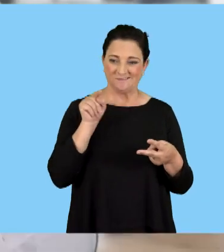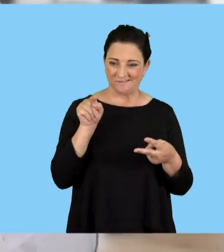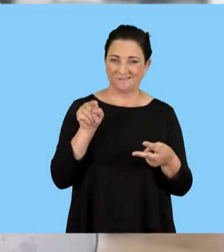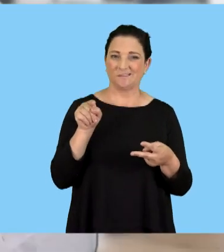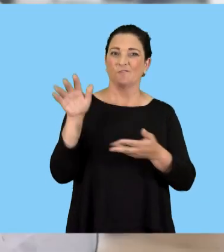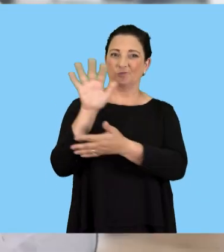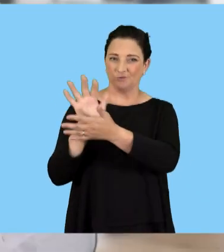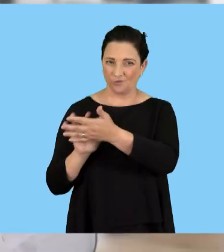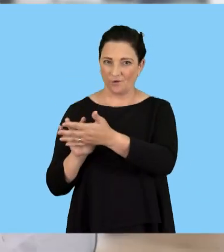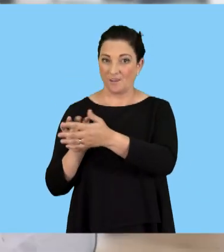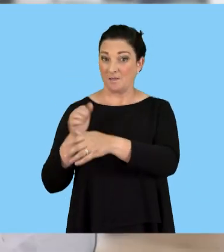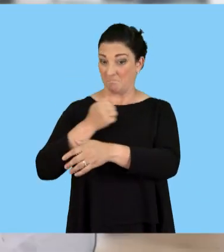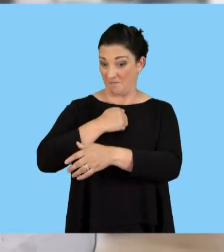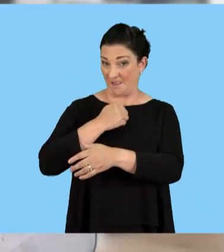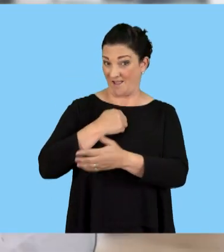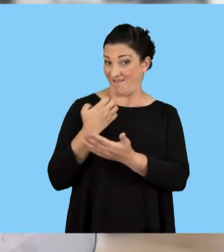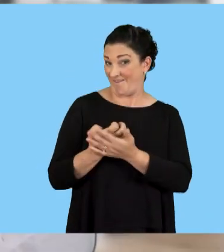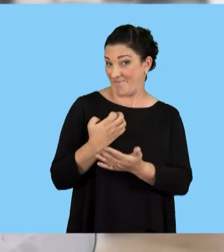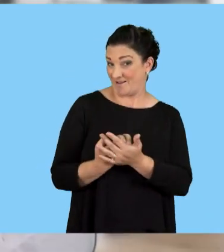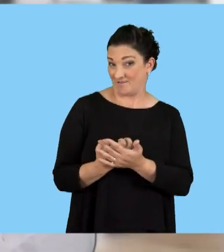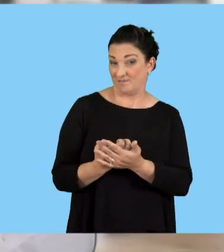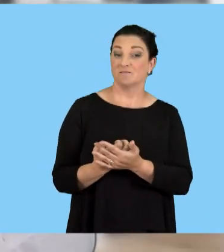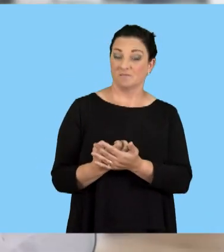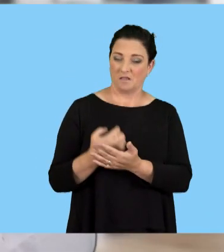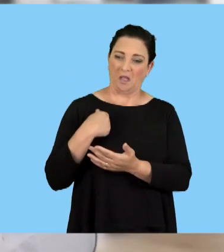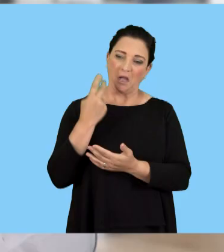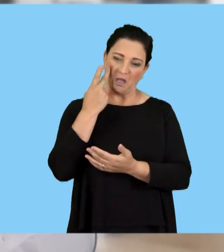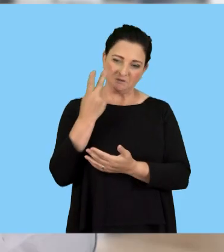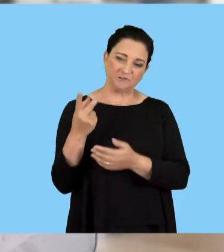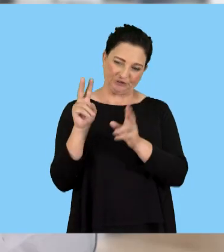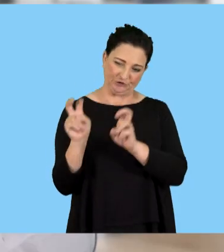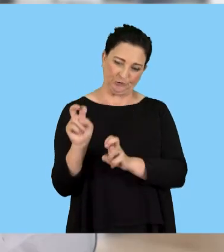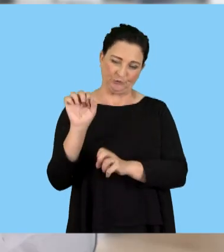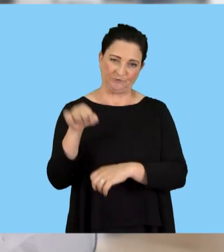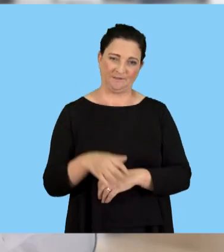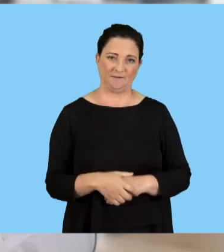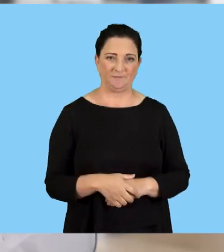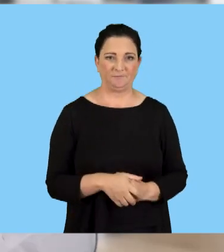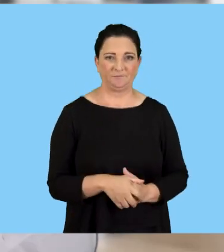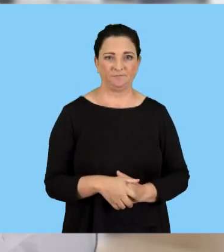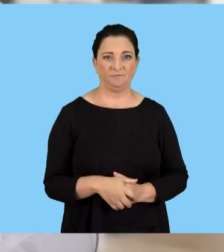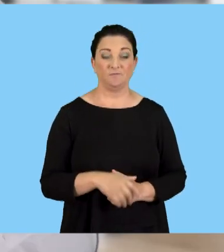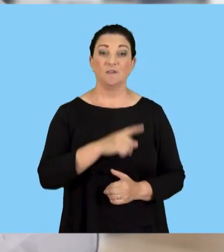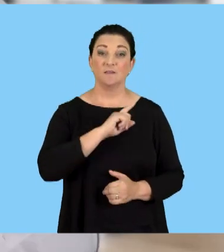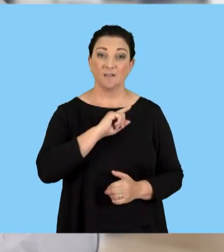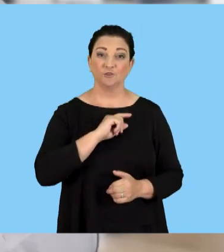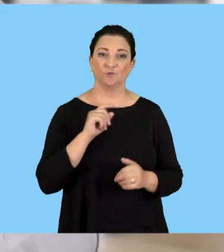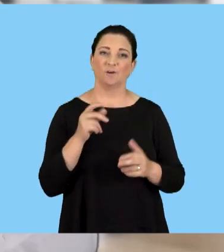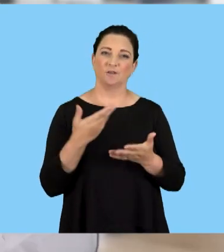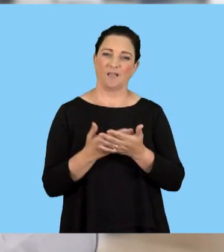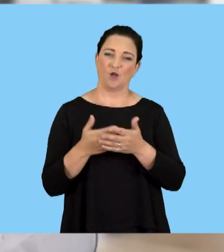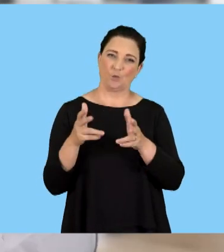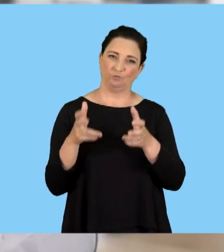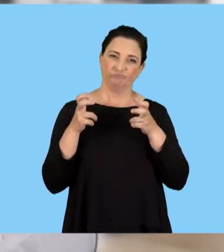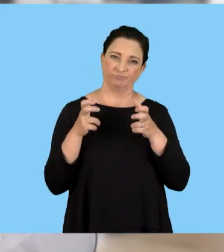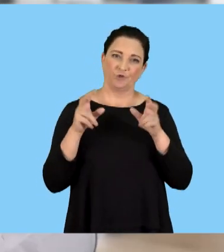again, this is my evidence to say I am seeing the issue. So hence it's important to quote